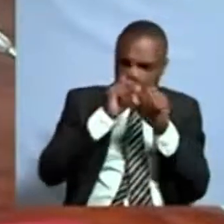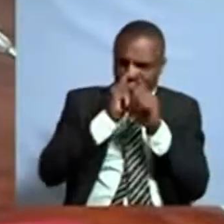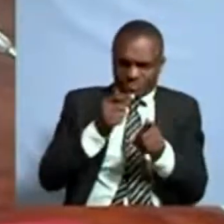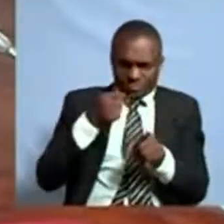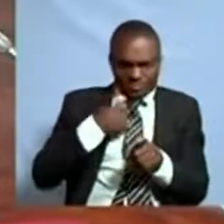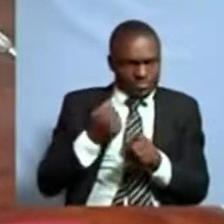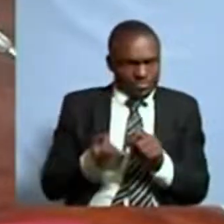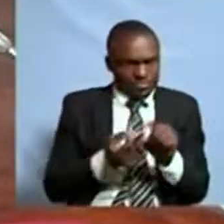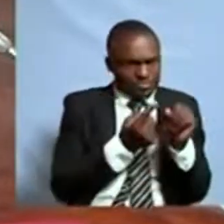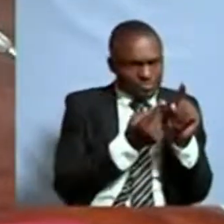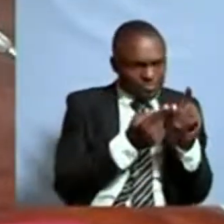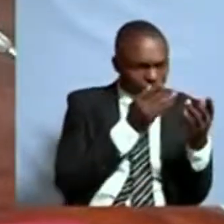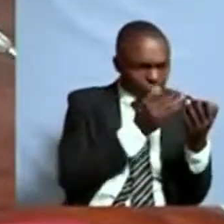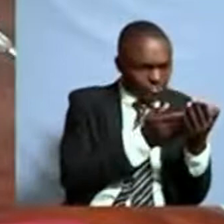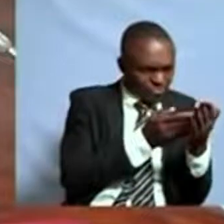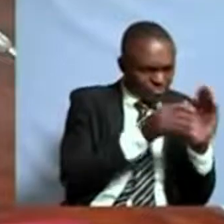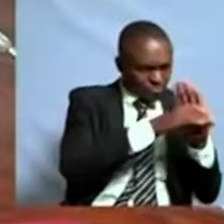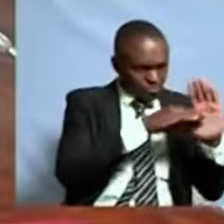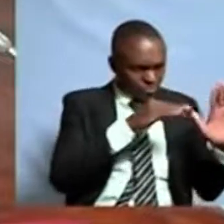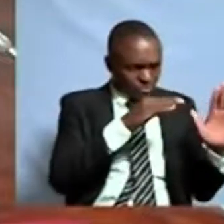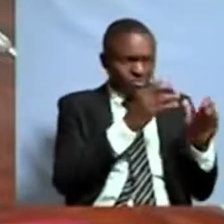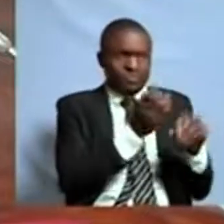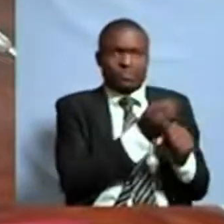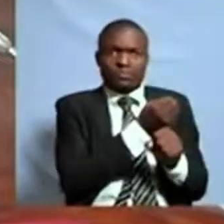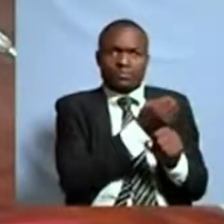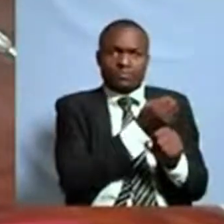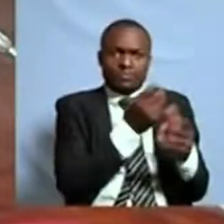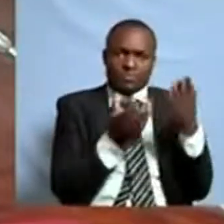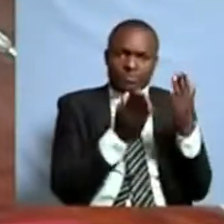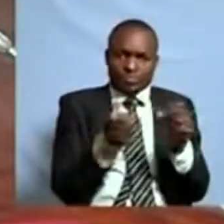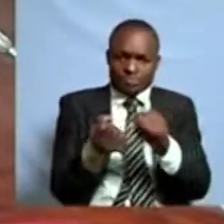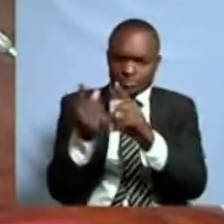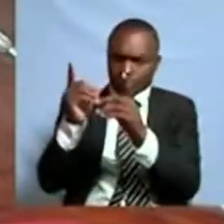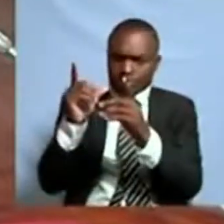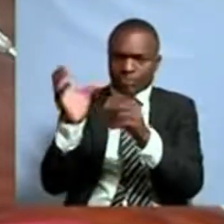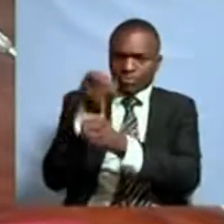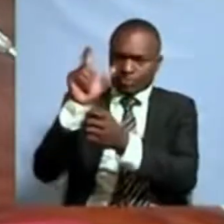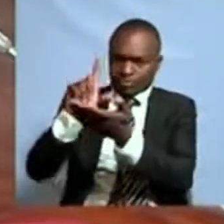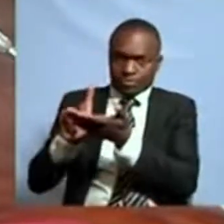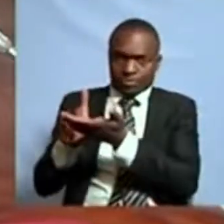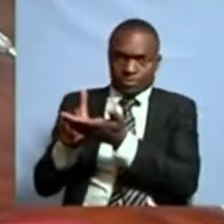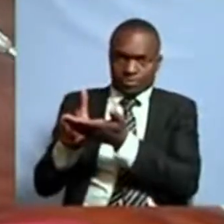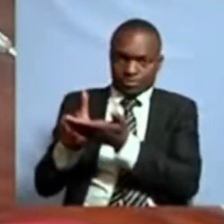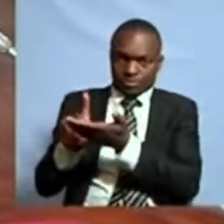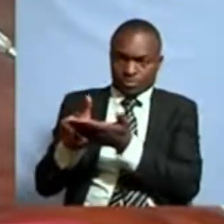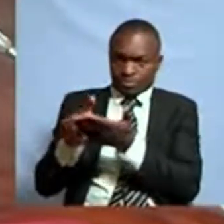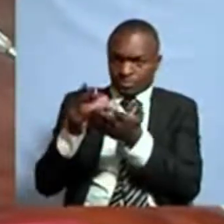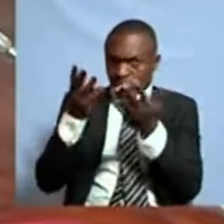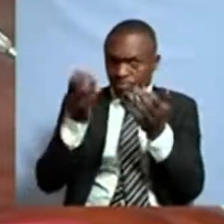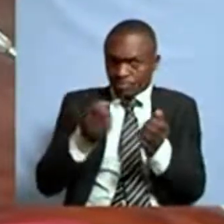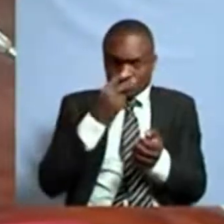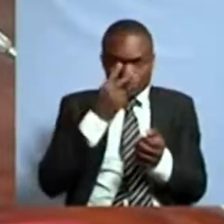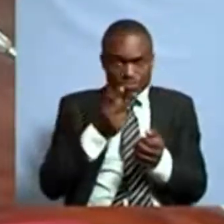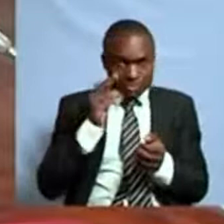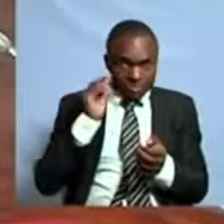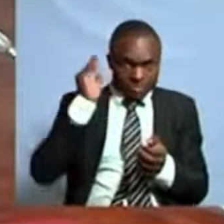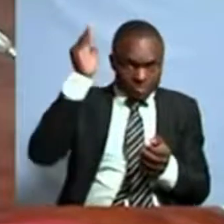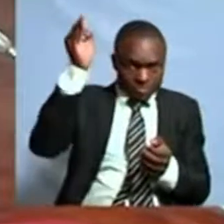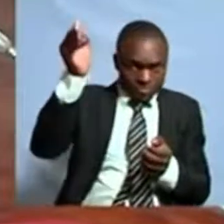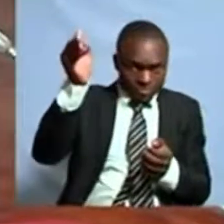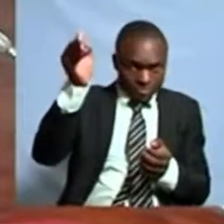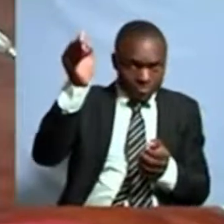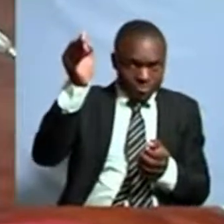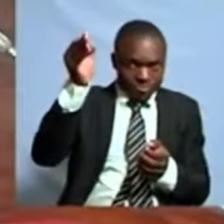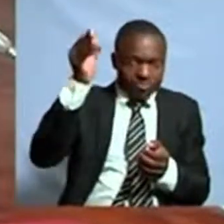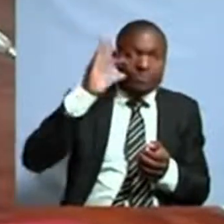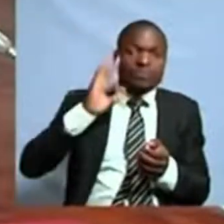for this partial withdrawal or should I go for a loan? Because I also want to look at my future earnings.